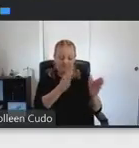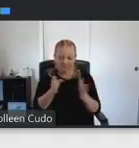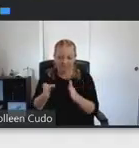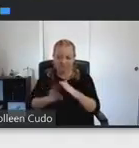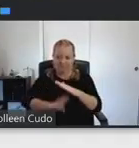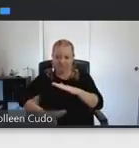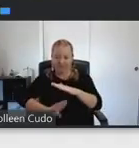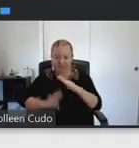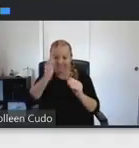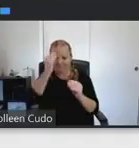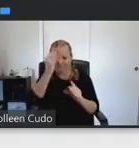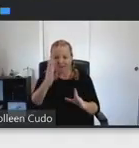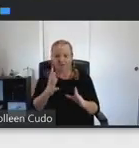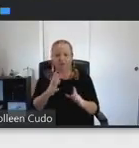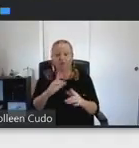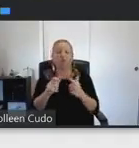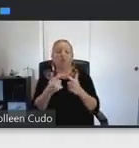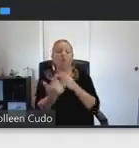to,